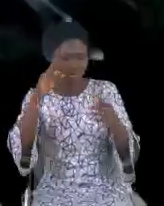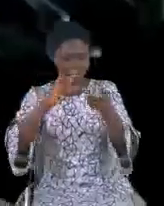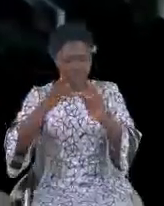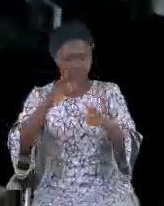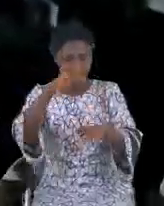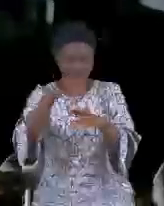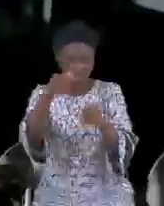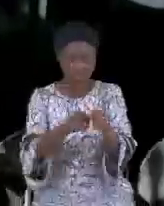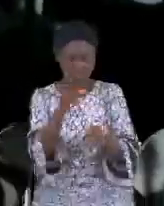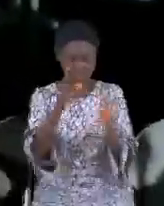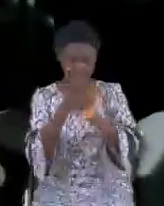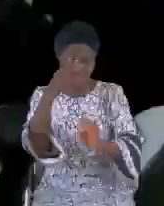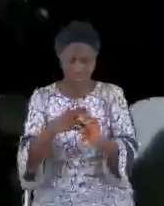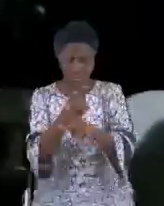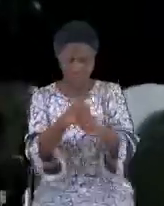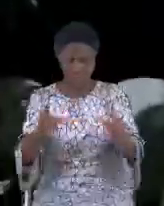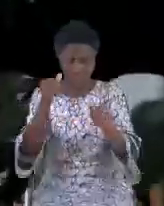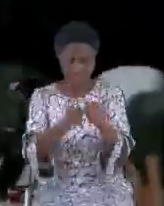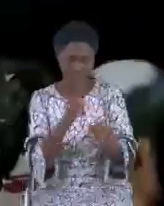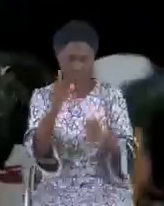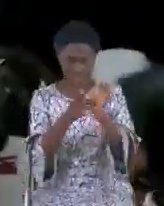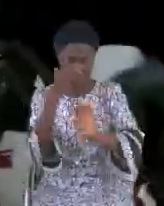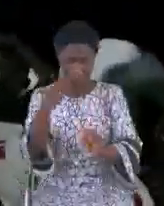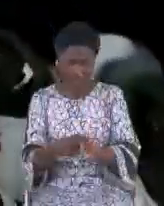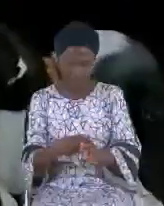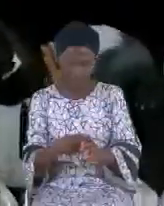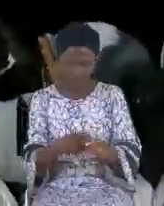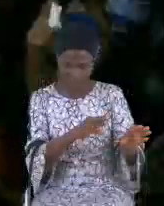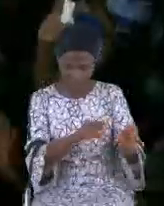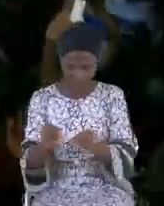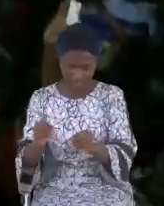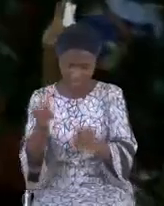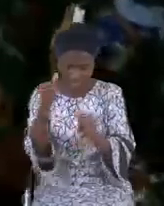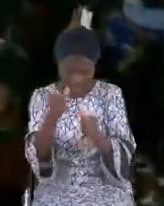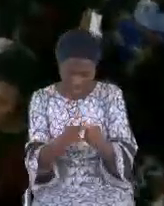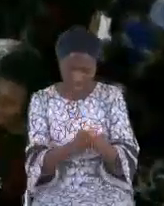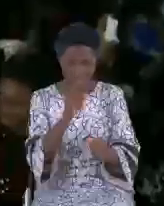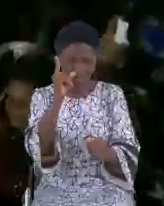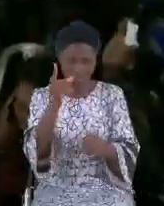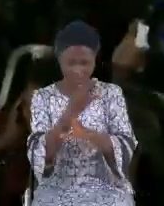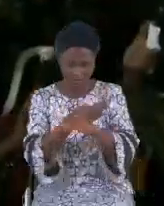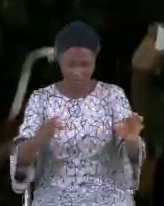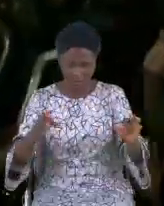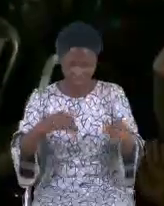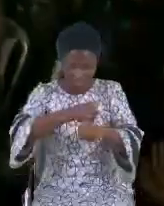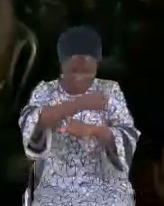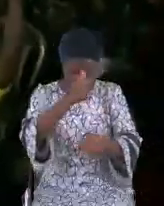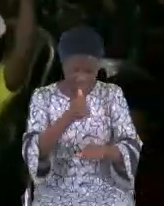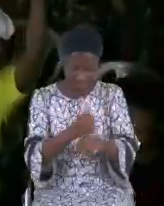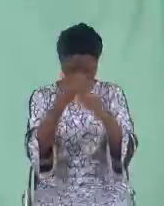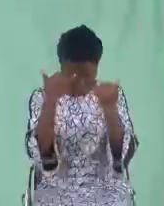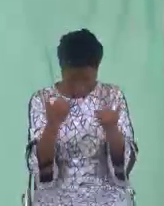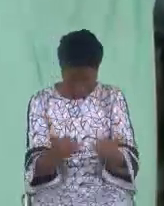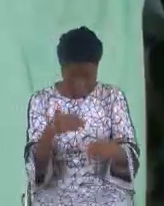Liberate everyone. Set everyone free. Confirm it now in every